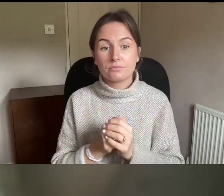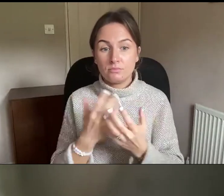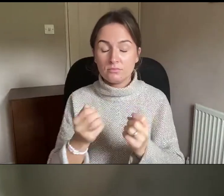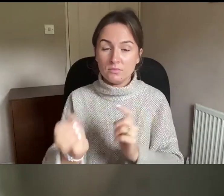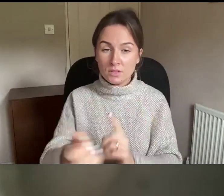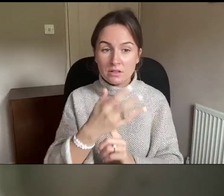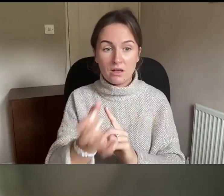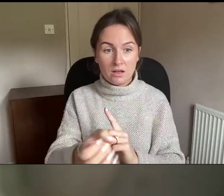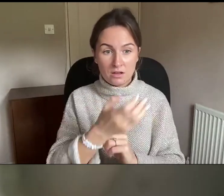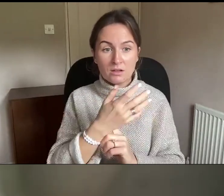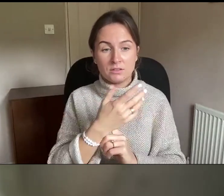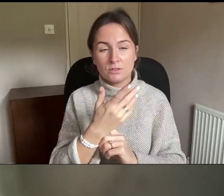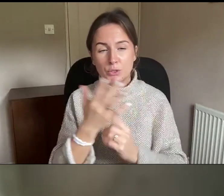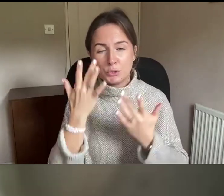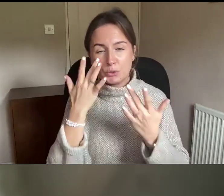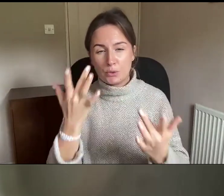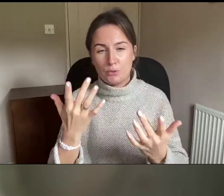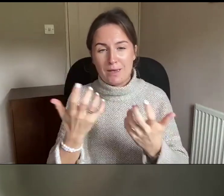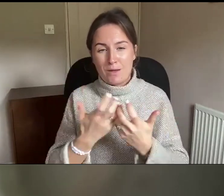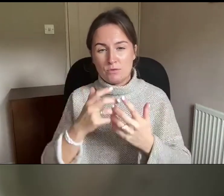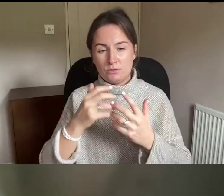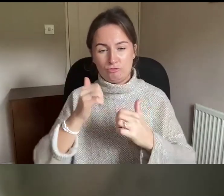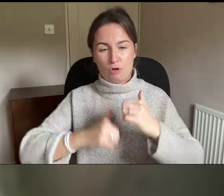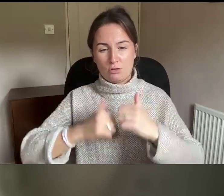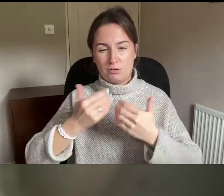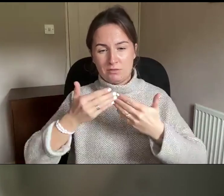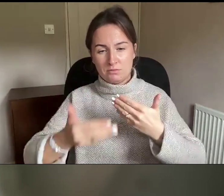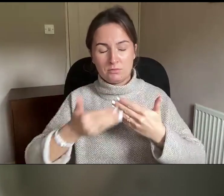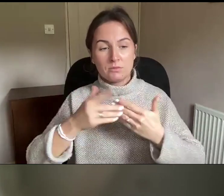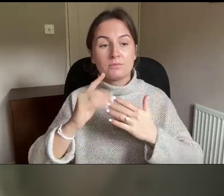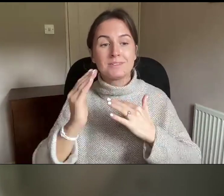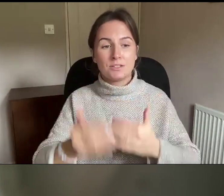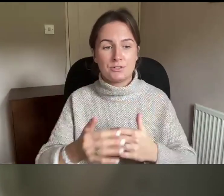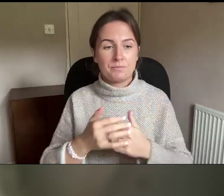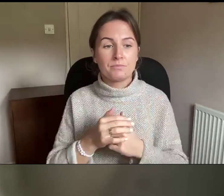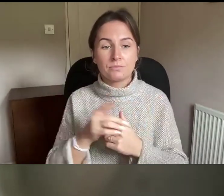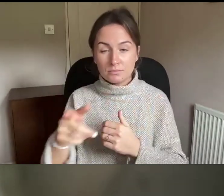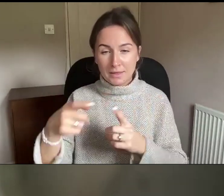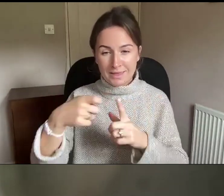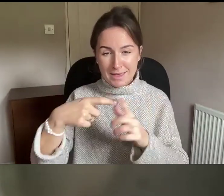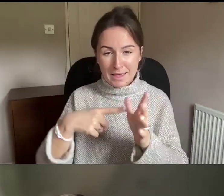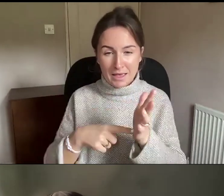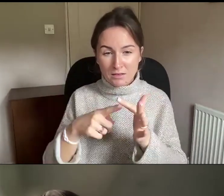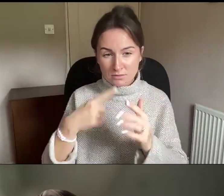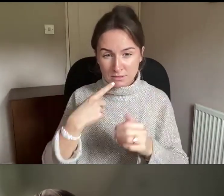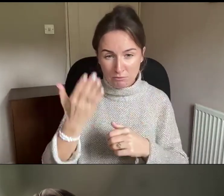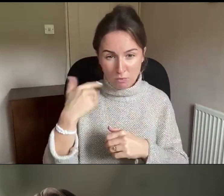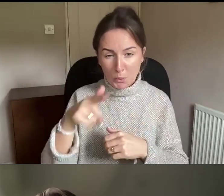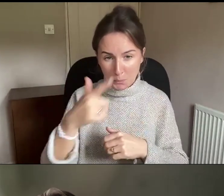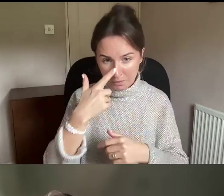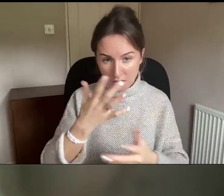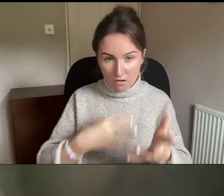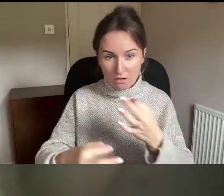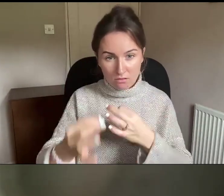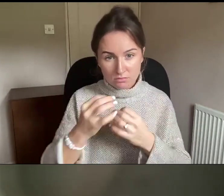going to structure the session. But Kate's already mentioned that you can ask questions, and I just wanted